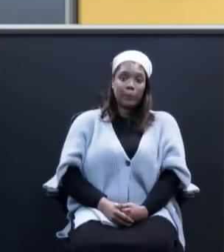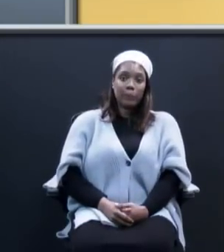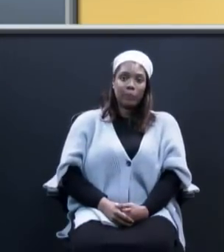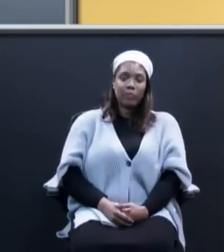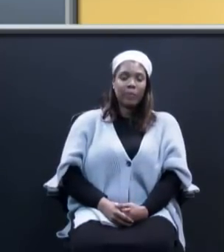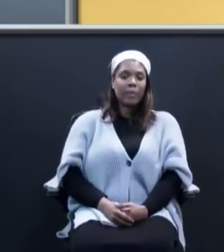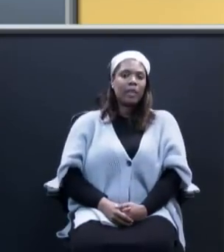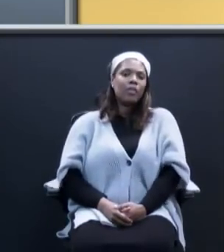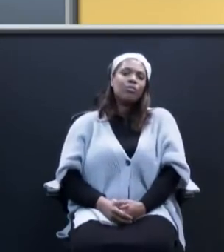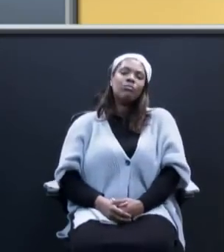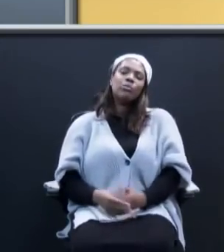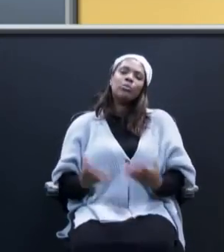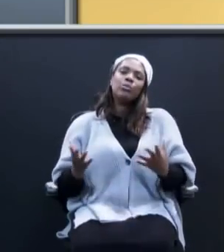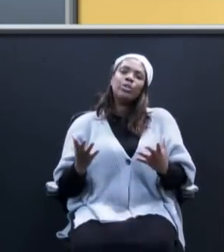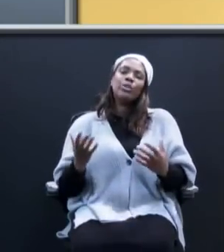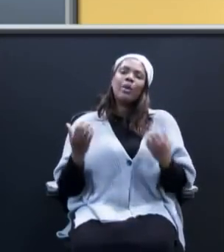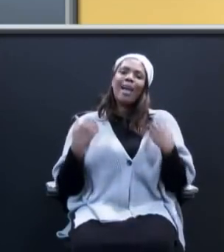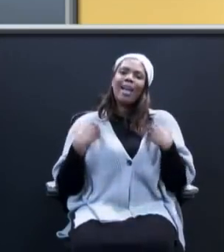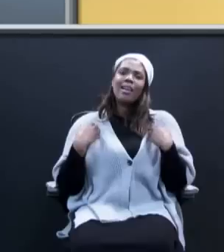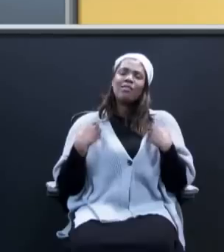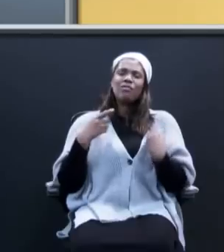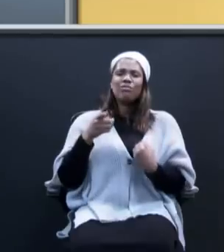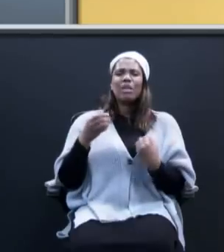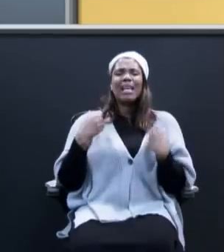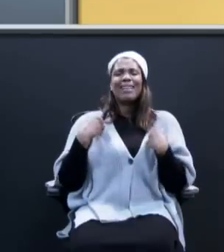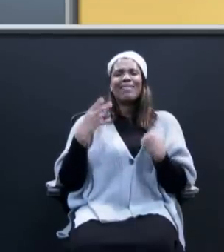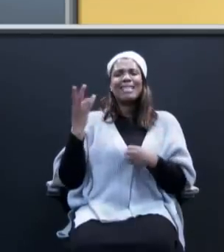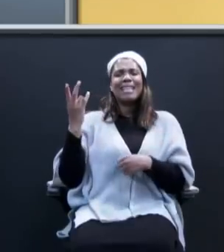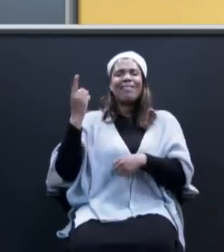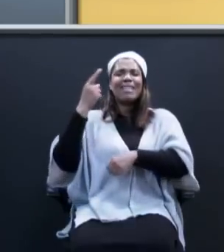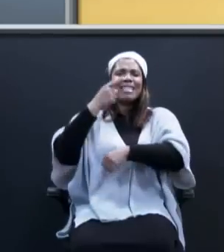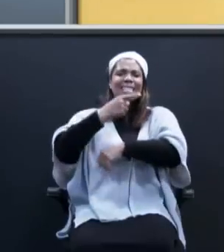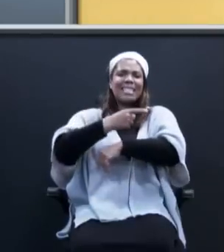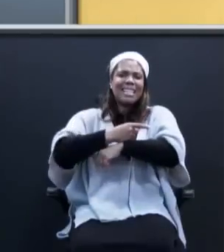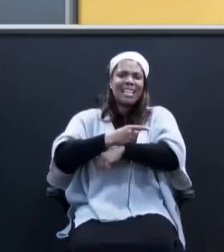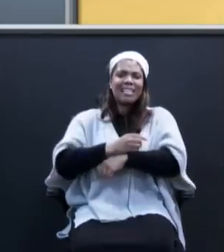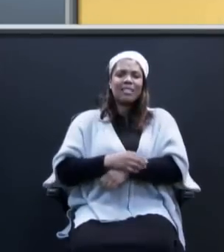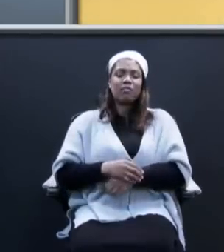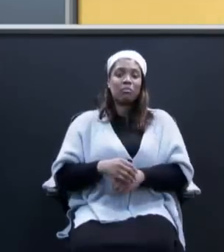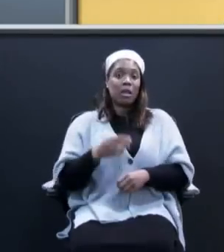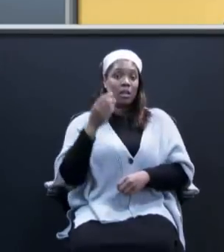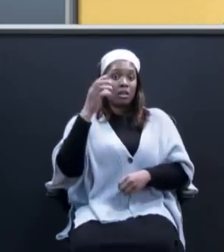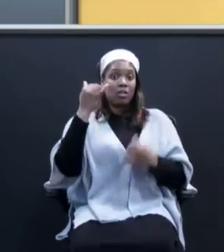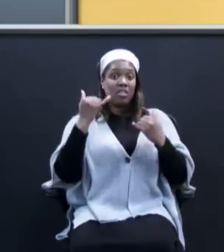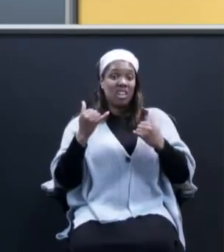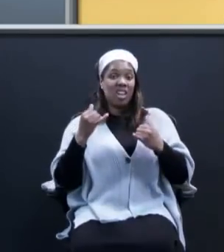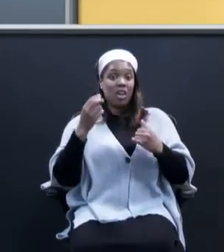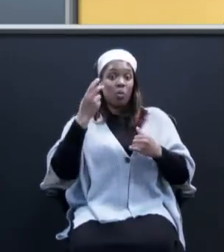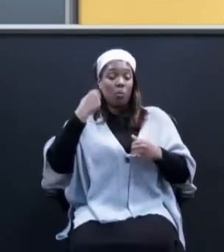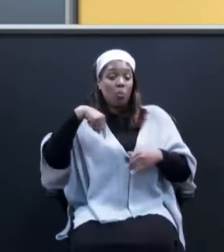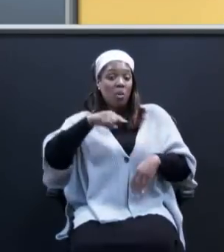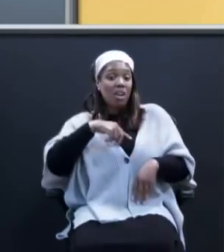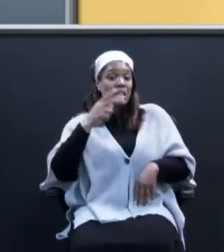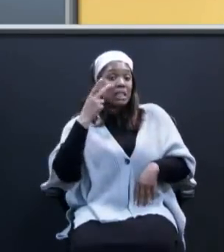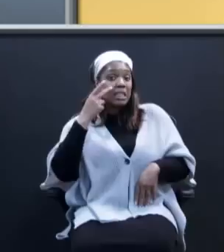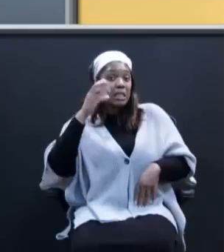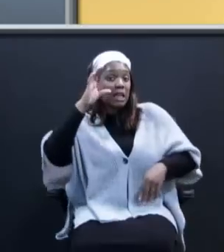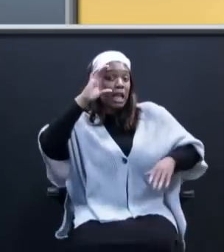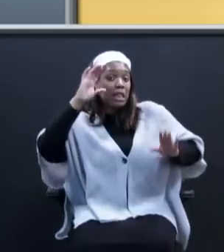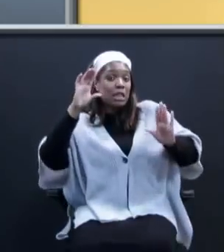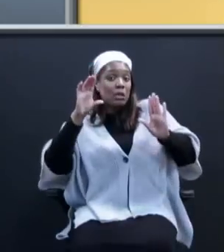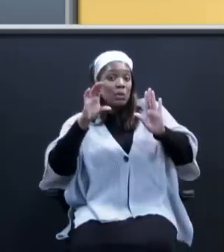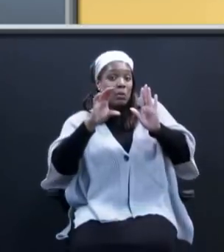But what do you have here? 7 days. Now, put up the 7 days for the Feast of Unleavened